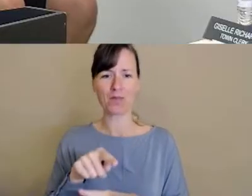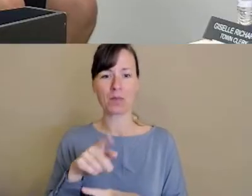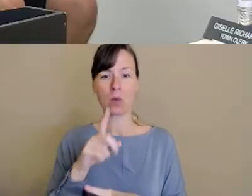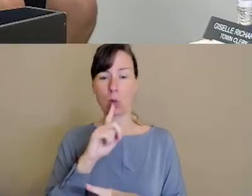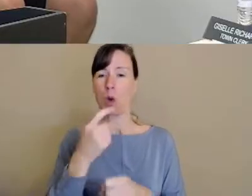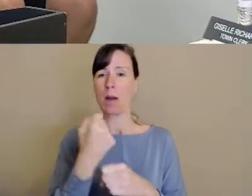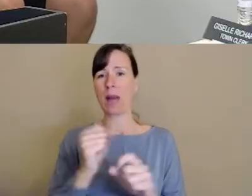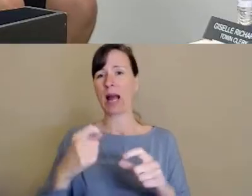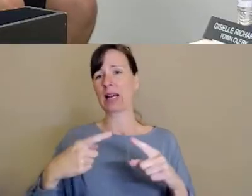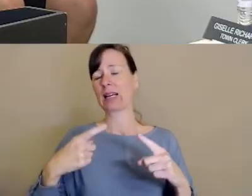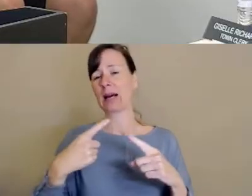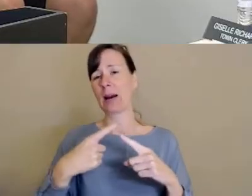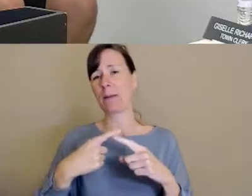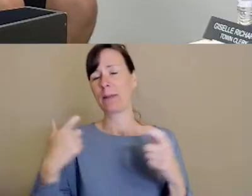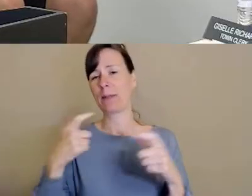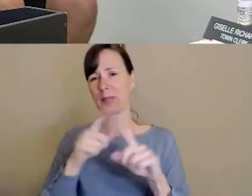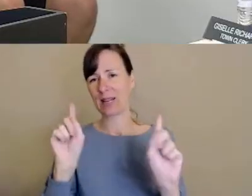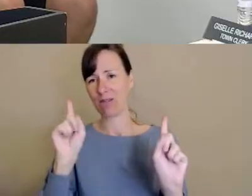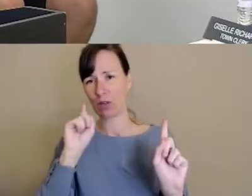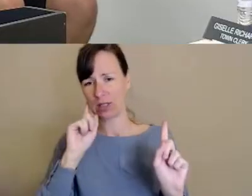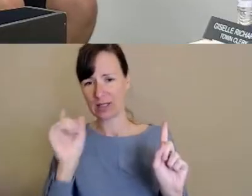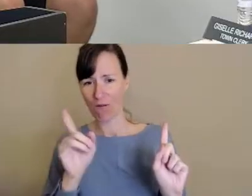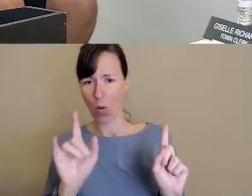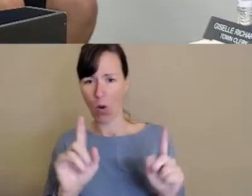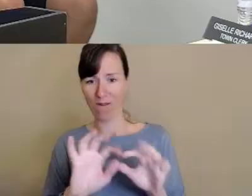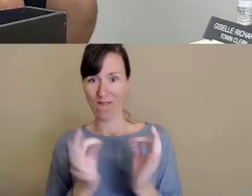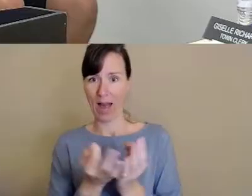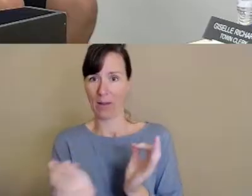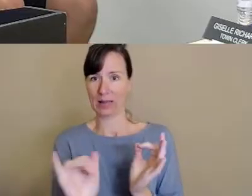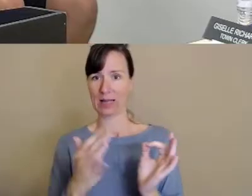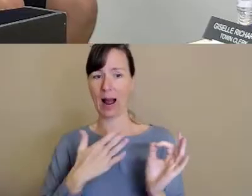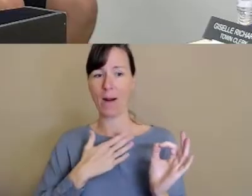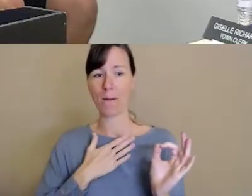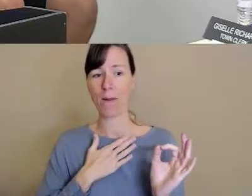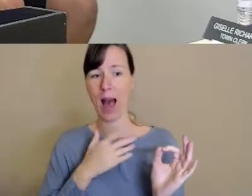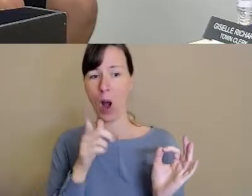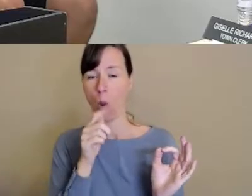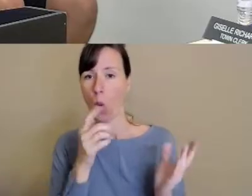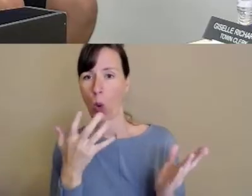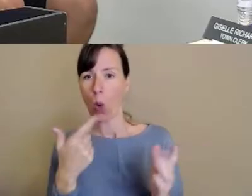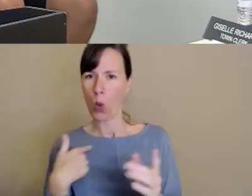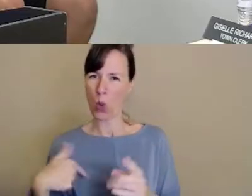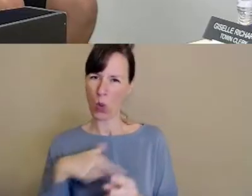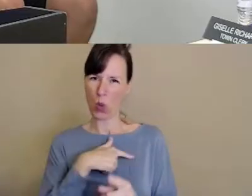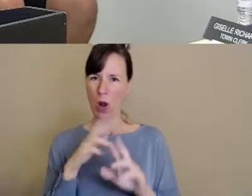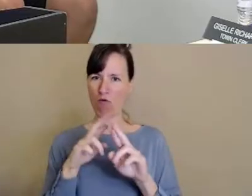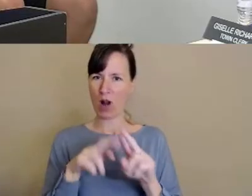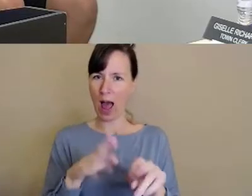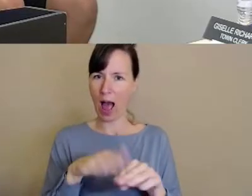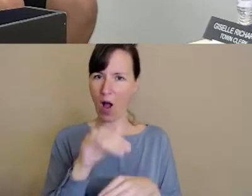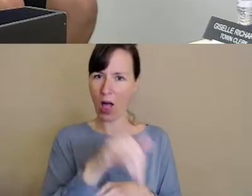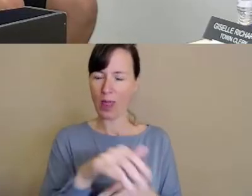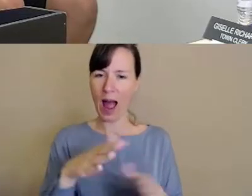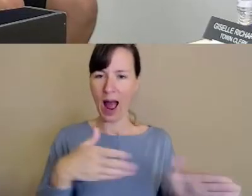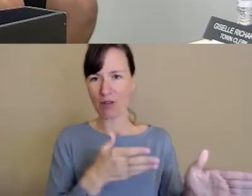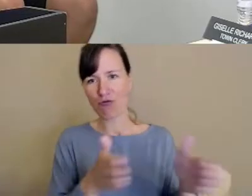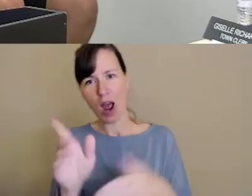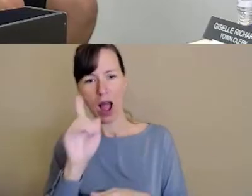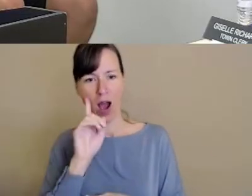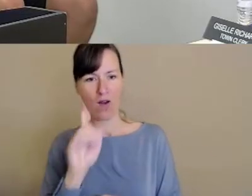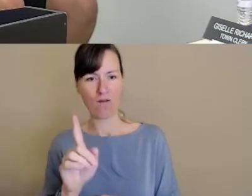who rely on the space for recreation and connection. I wanted to take a moment to recognize and express